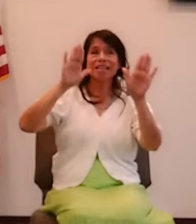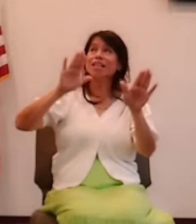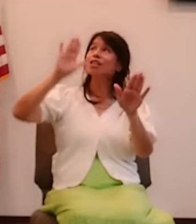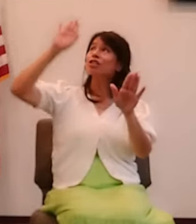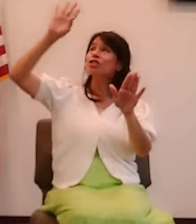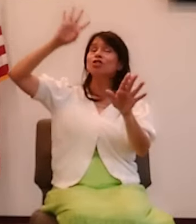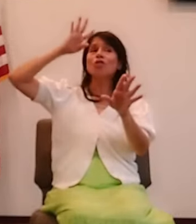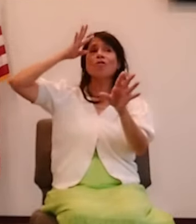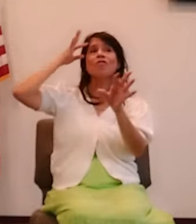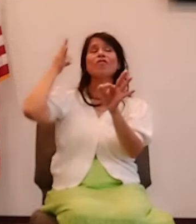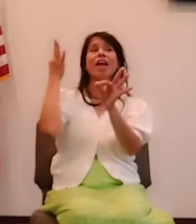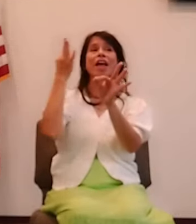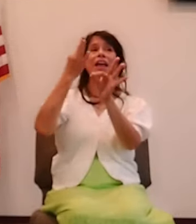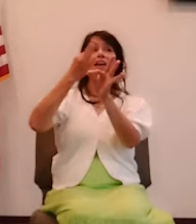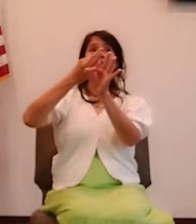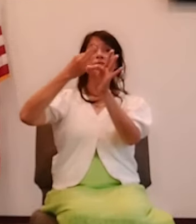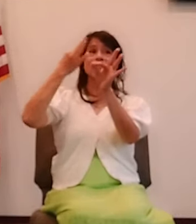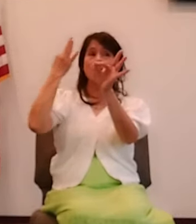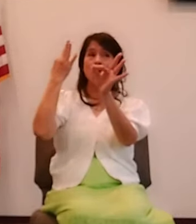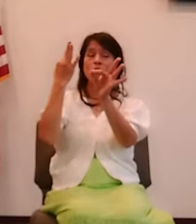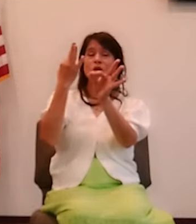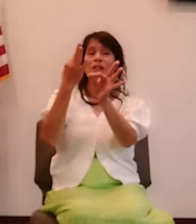Great is your